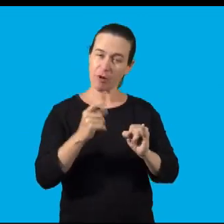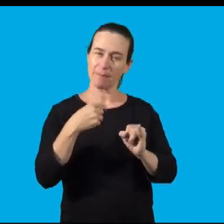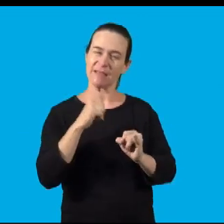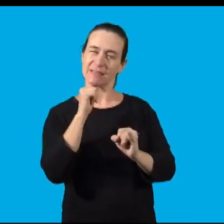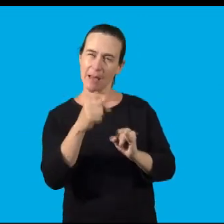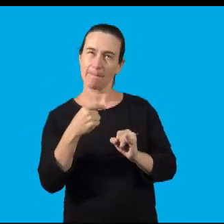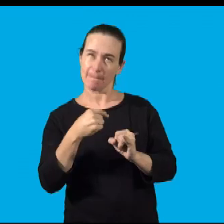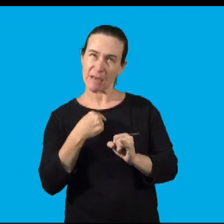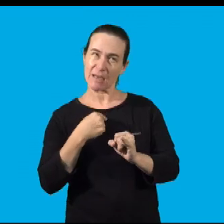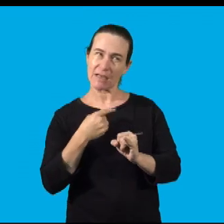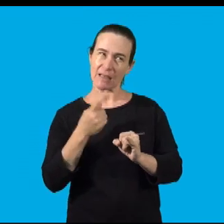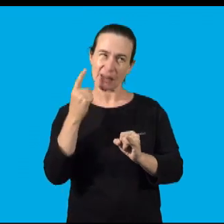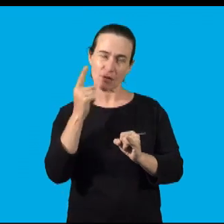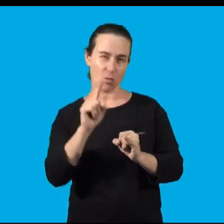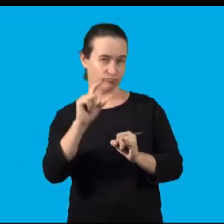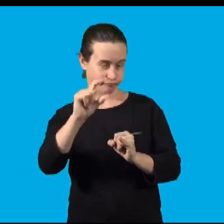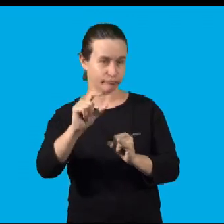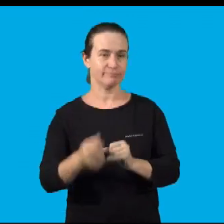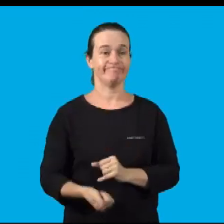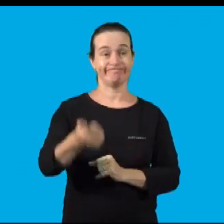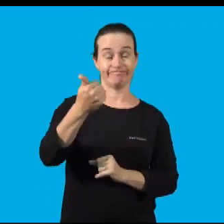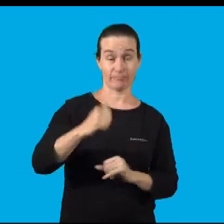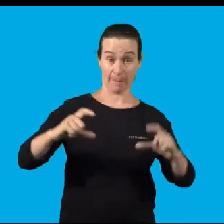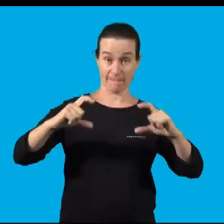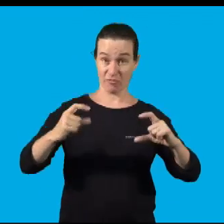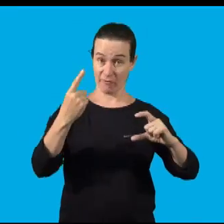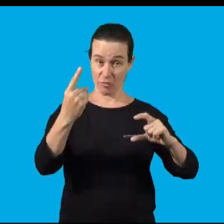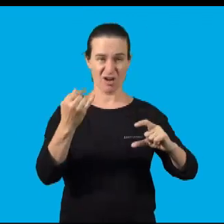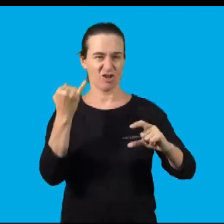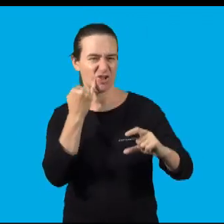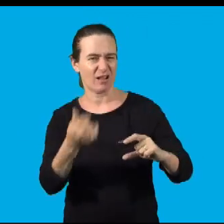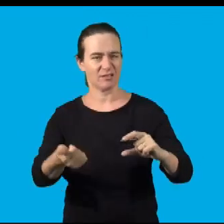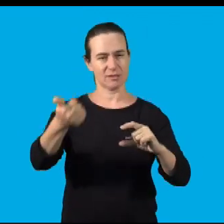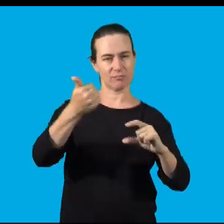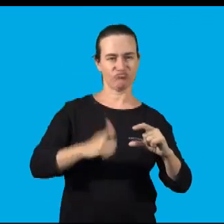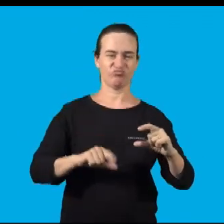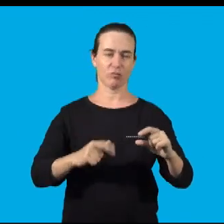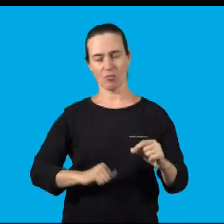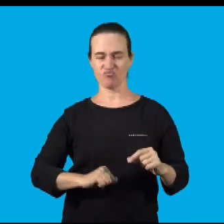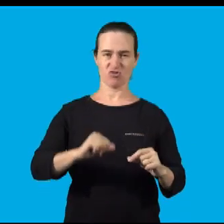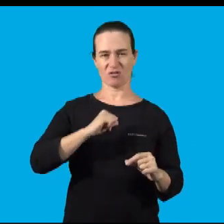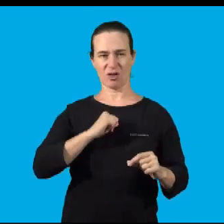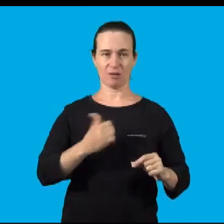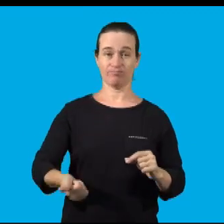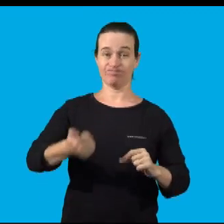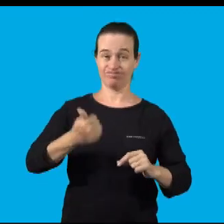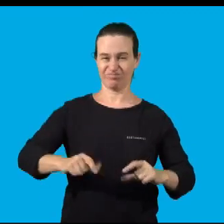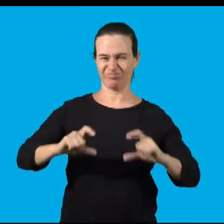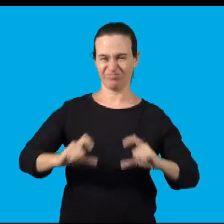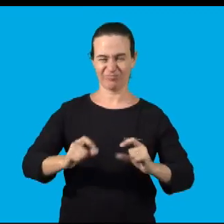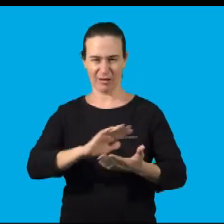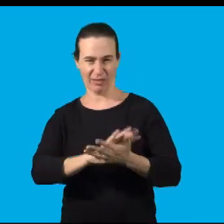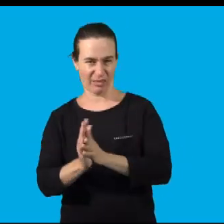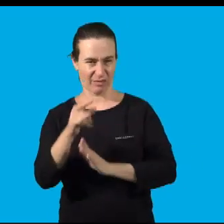within your introduction, how you're going to discuss it. Then you will have your first paragraph on jealousy, second one on pride